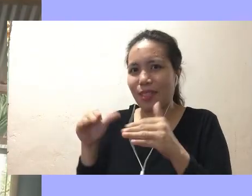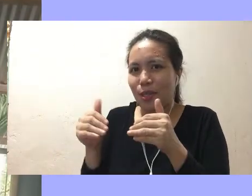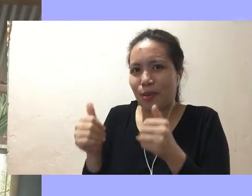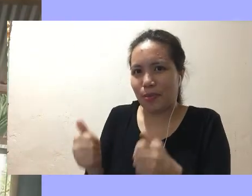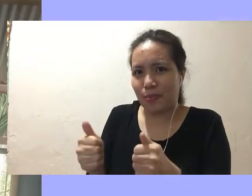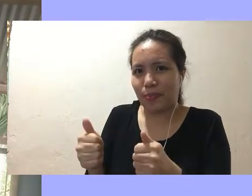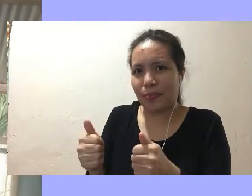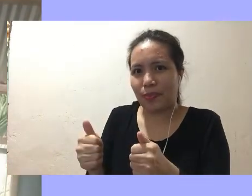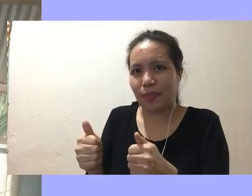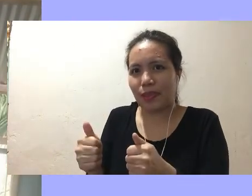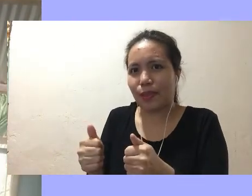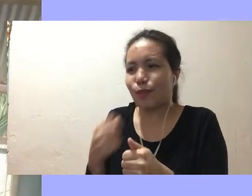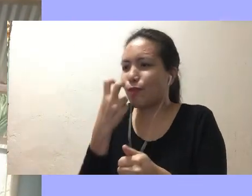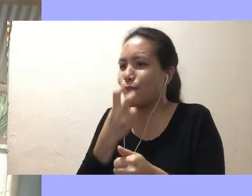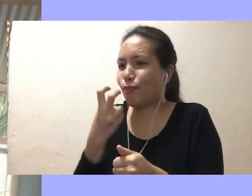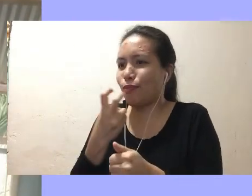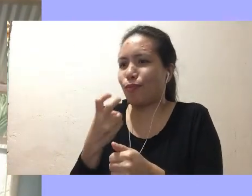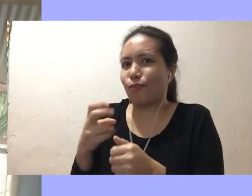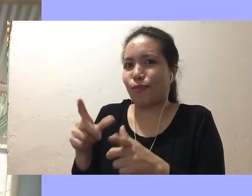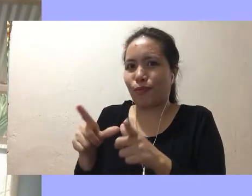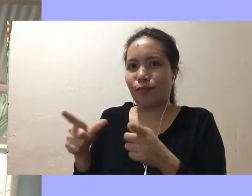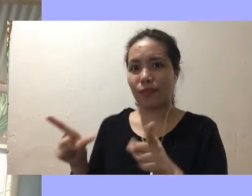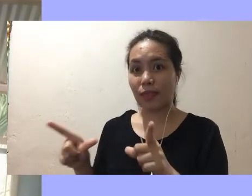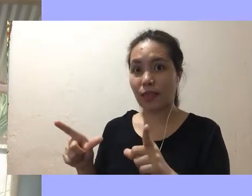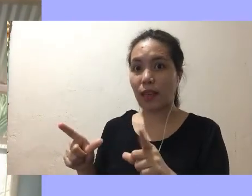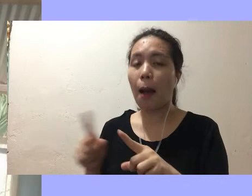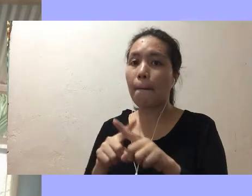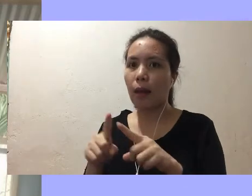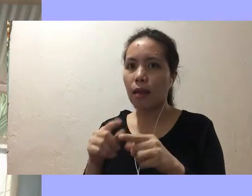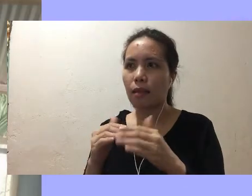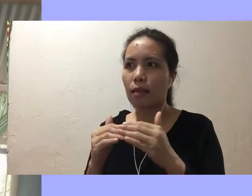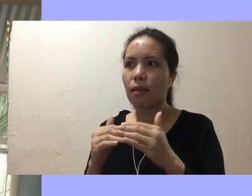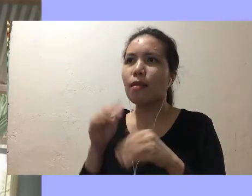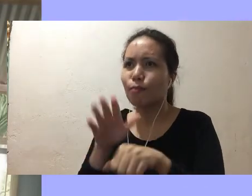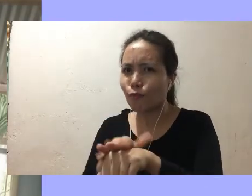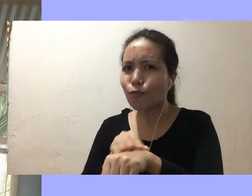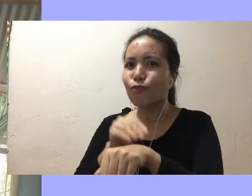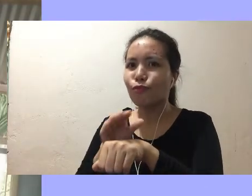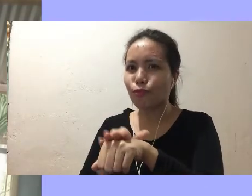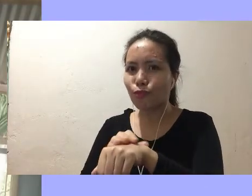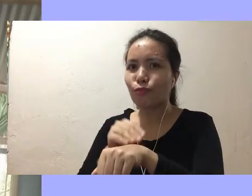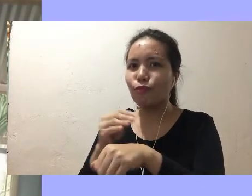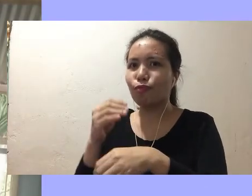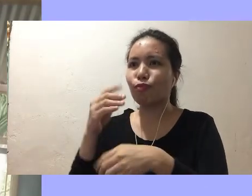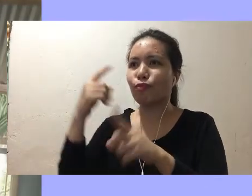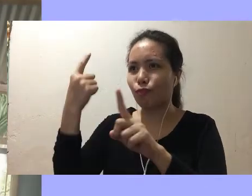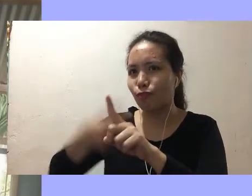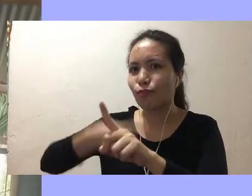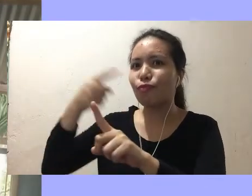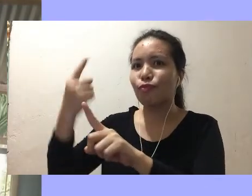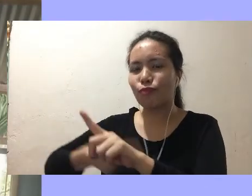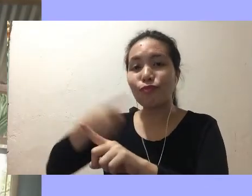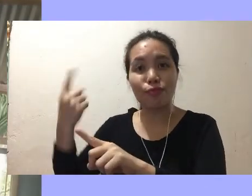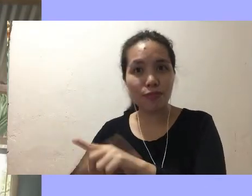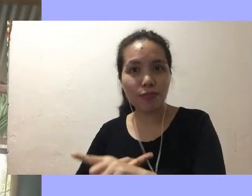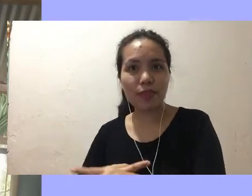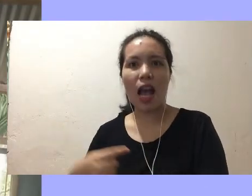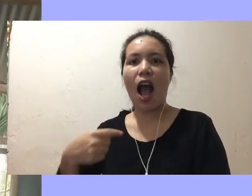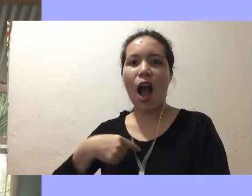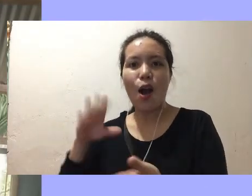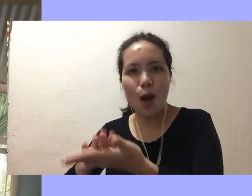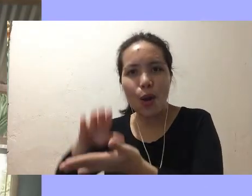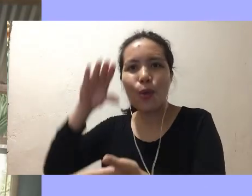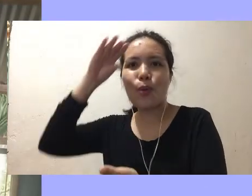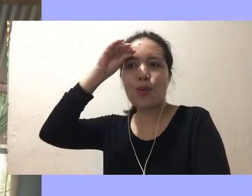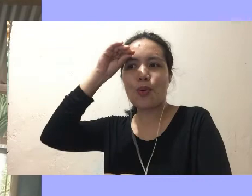language. But as time progressed, I was able to catch up those words,